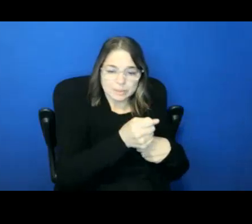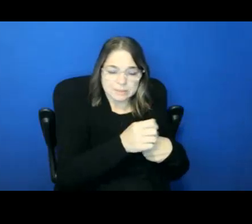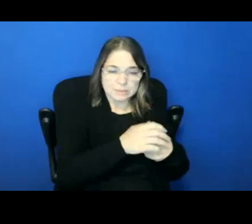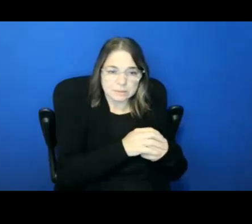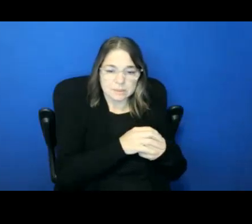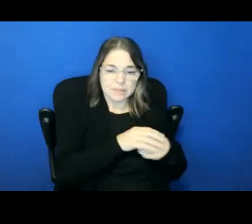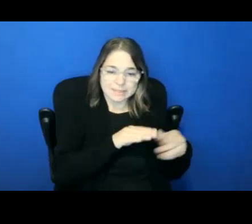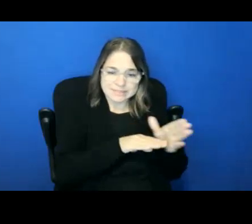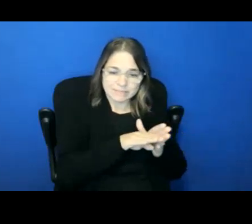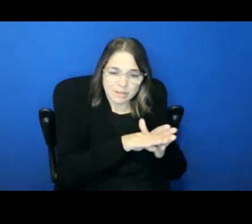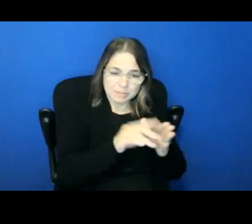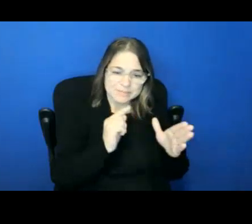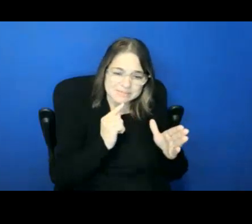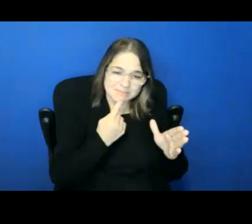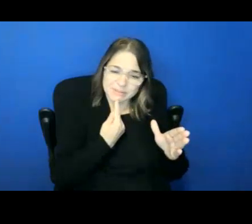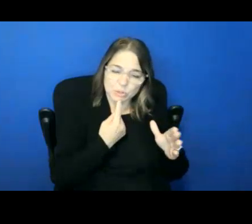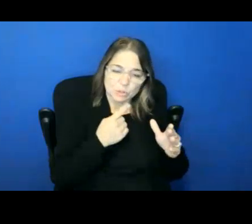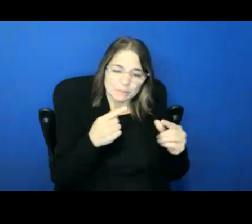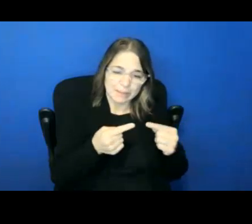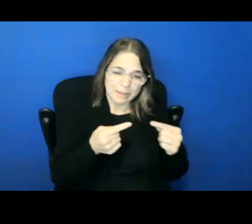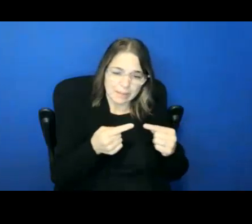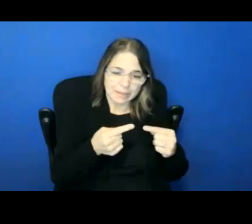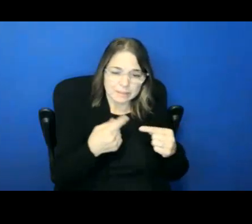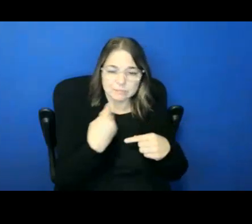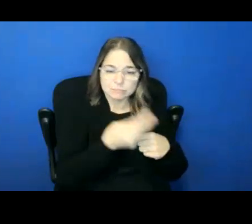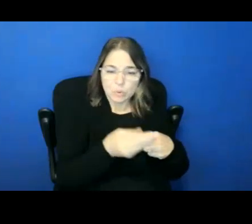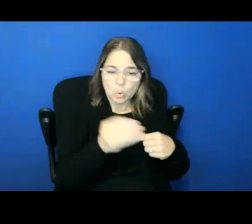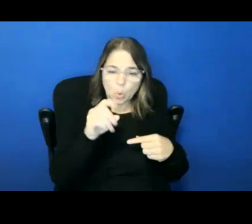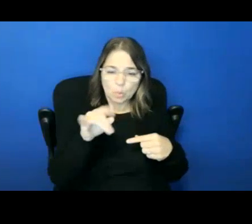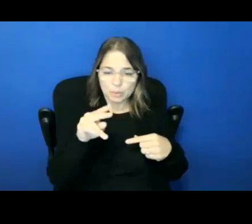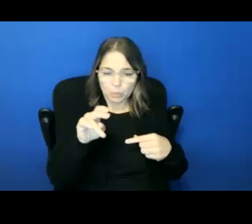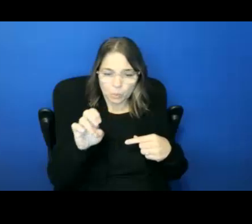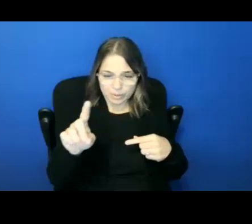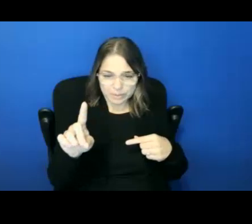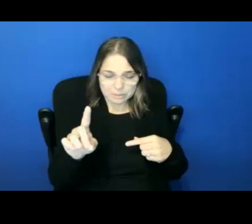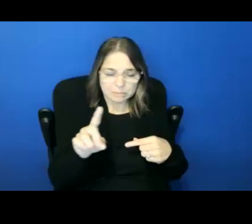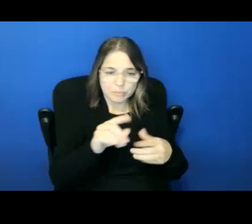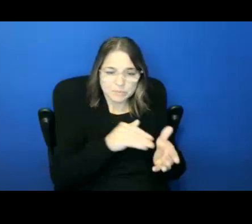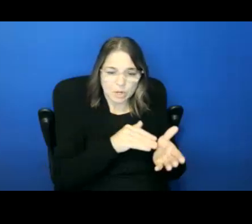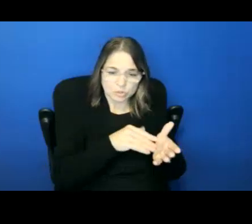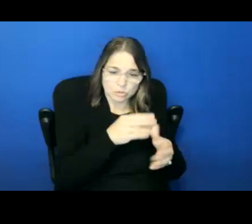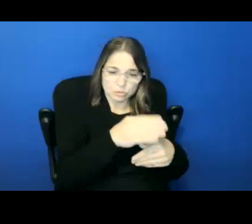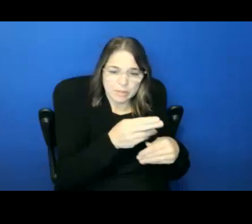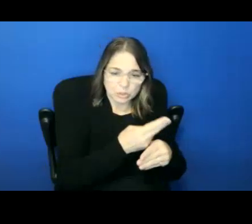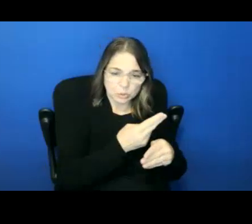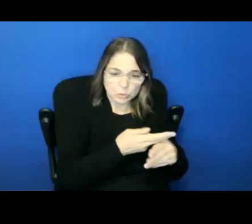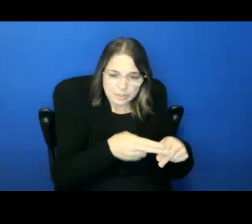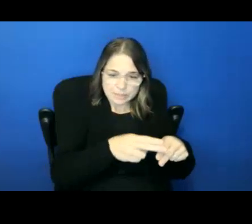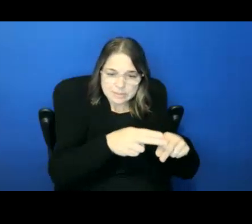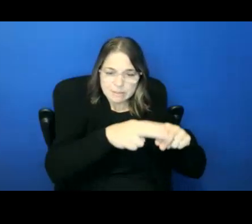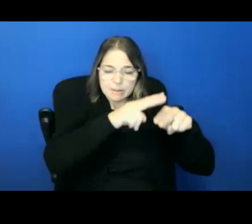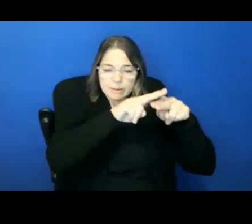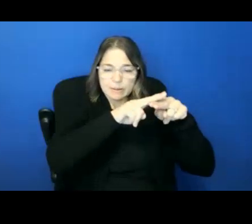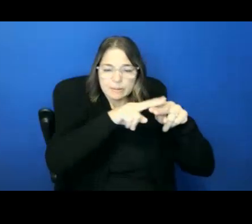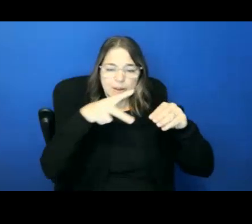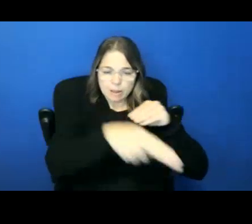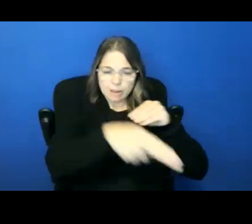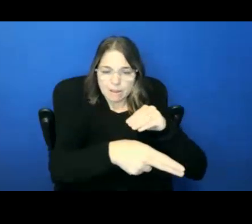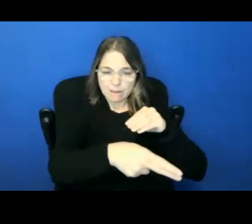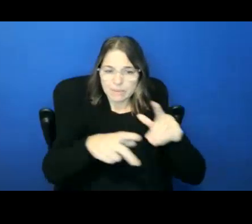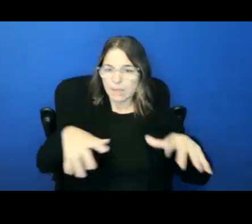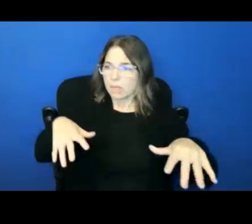developed severe chronic pain, was treated with opioids from the doctor, and then that use just kind of escalated, and then he was cut off